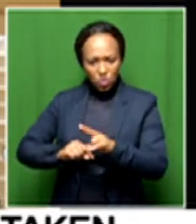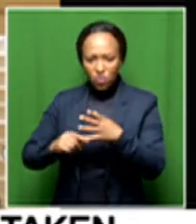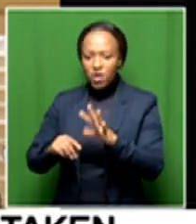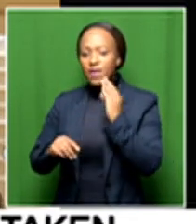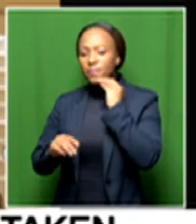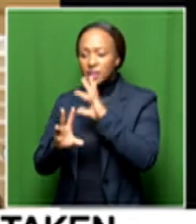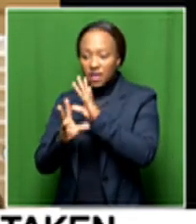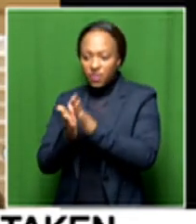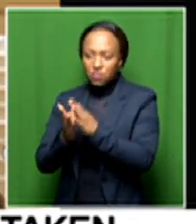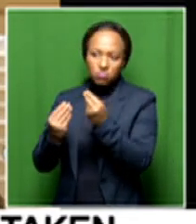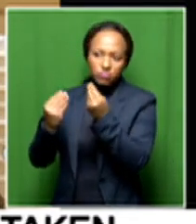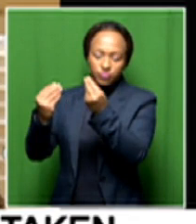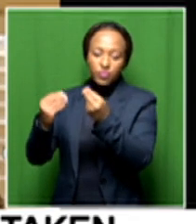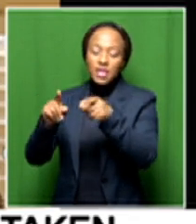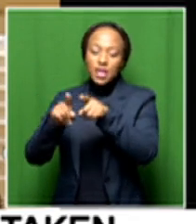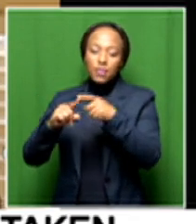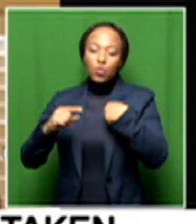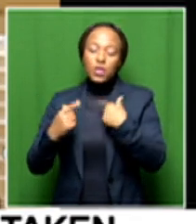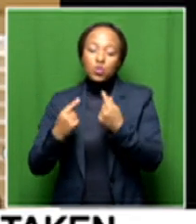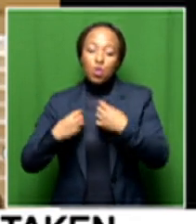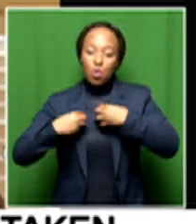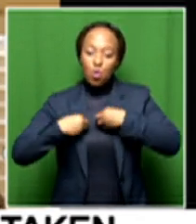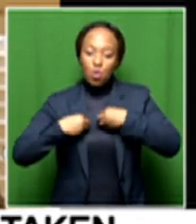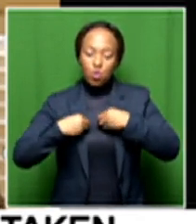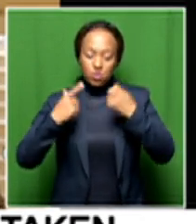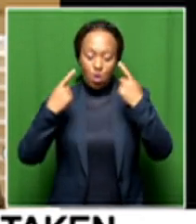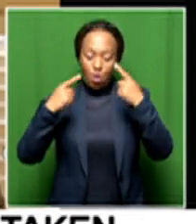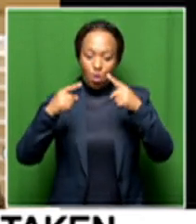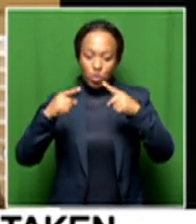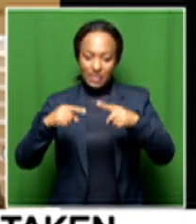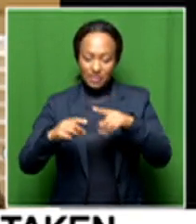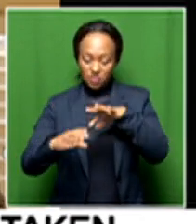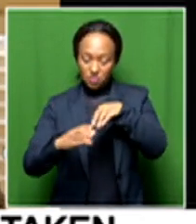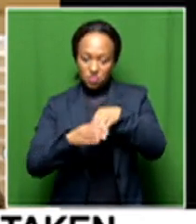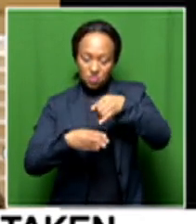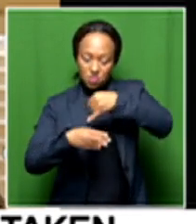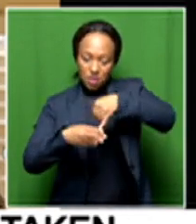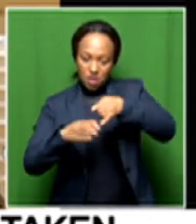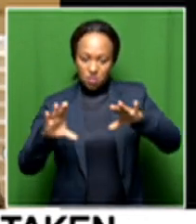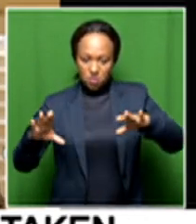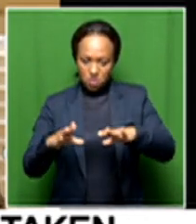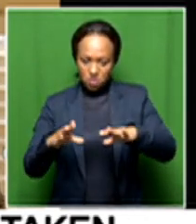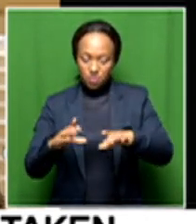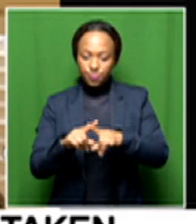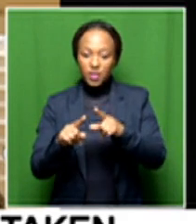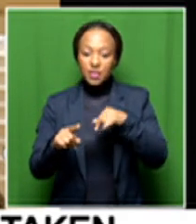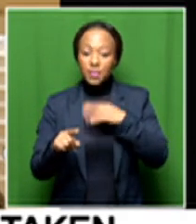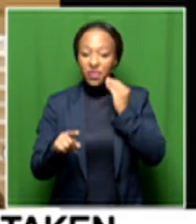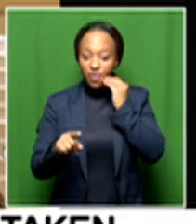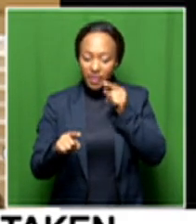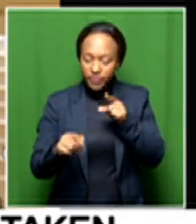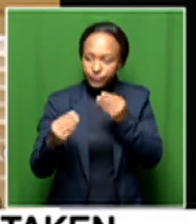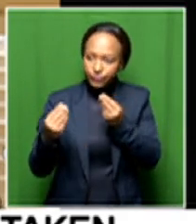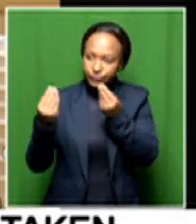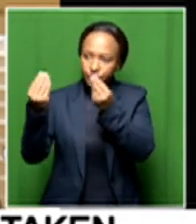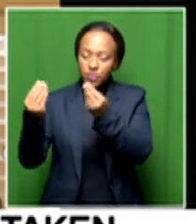necessary. While we're doing our own audit and all our own investigation when necessary, the information get transferred to the law enforcement